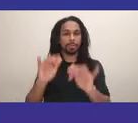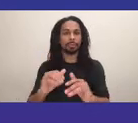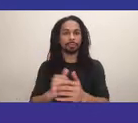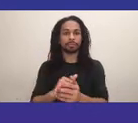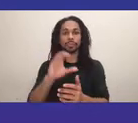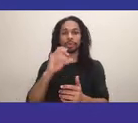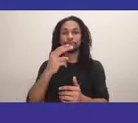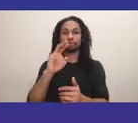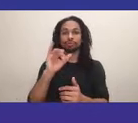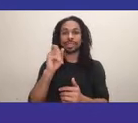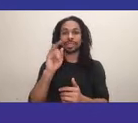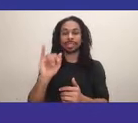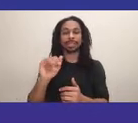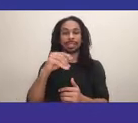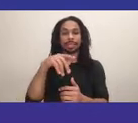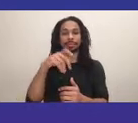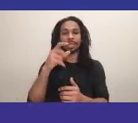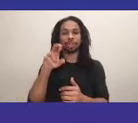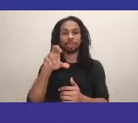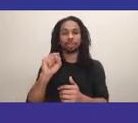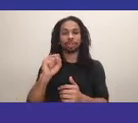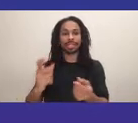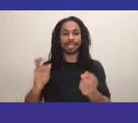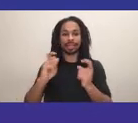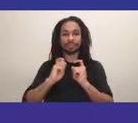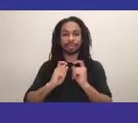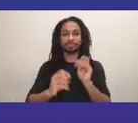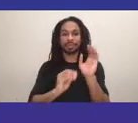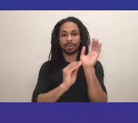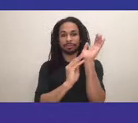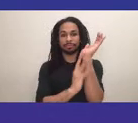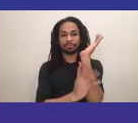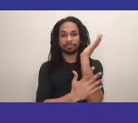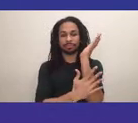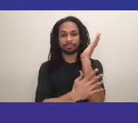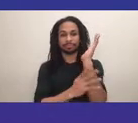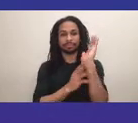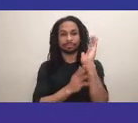this traditional tattoo from her as an Anishinaabe person.